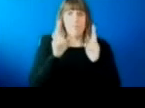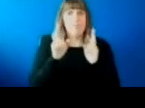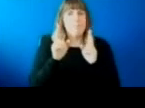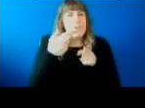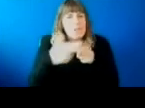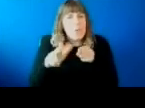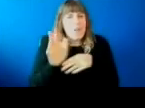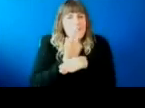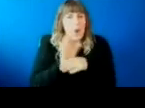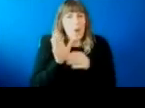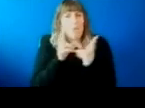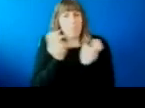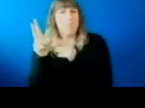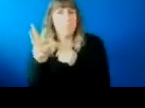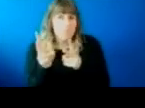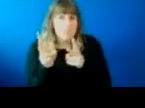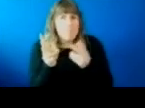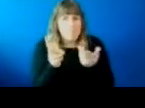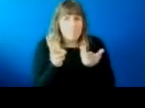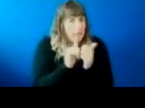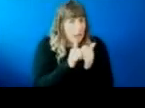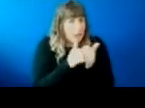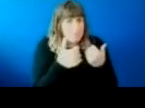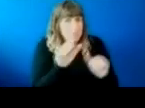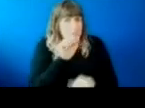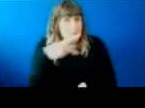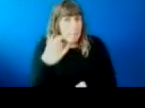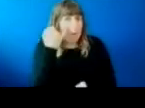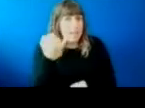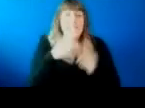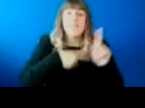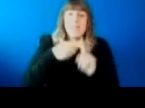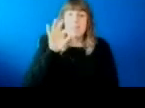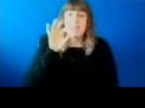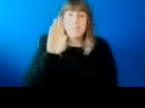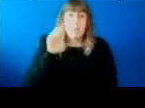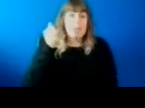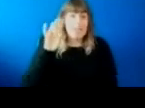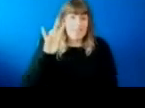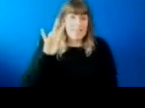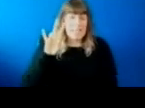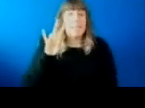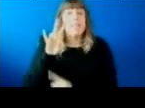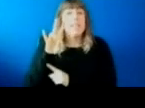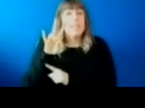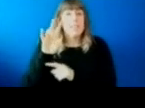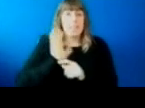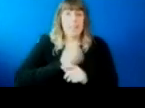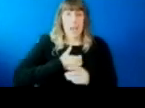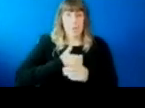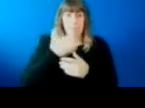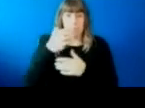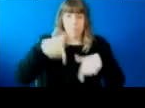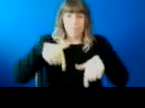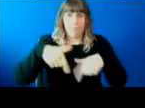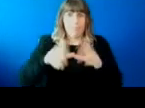videos? And I do want to let you know that on February 17th, our whole Ask Me Anything is about free AV production